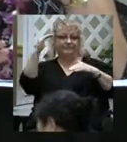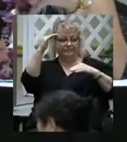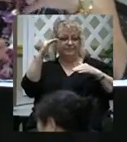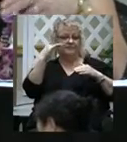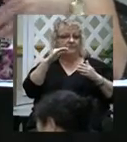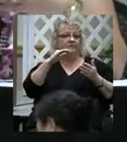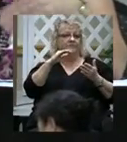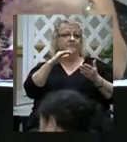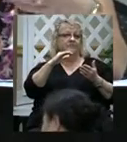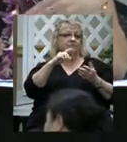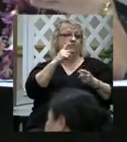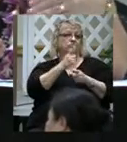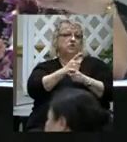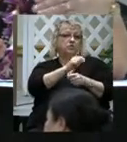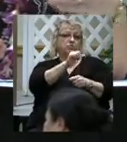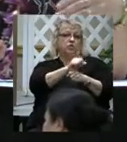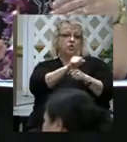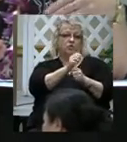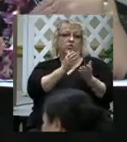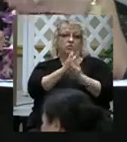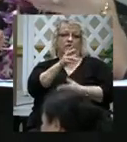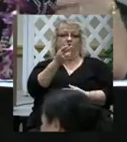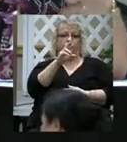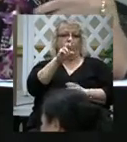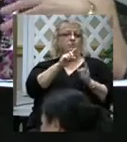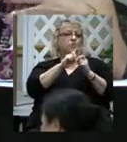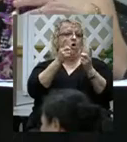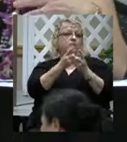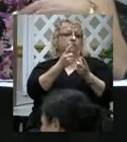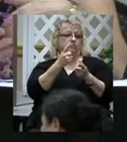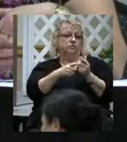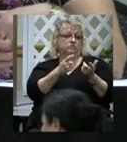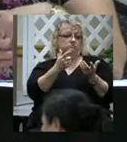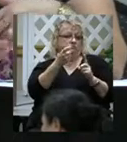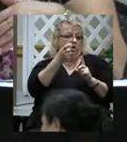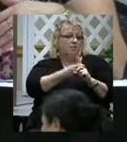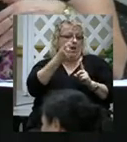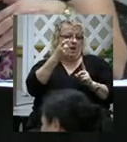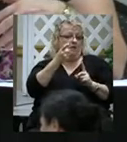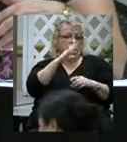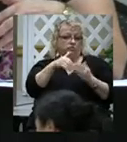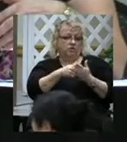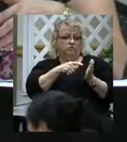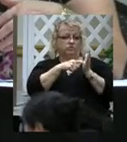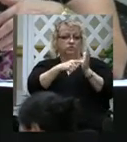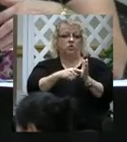differential is just worked through the HR. It's just a given. All